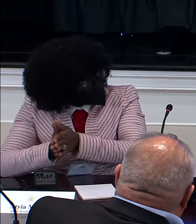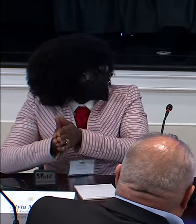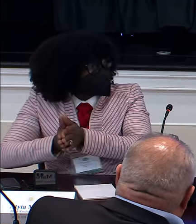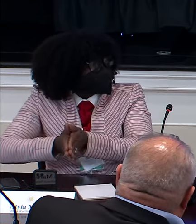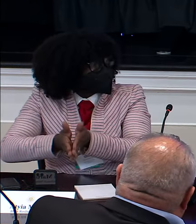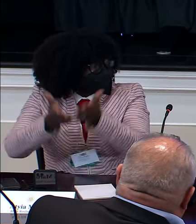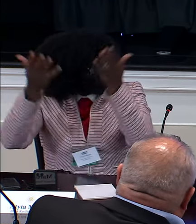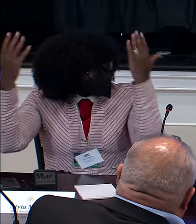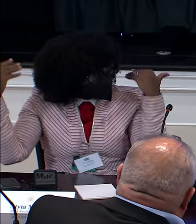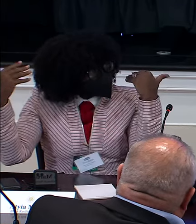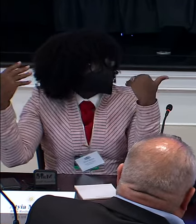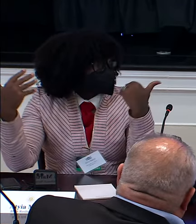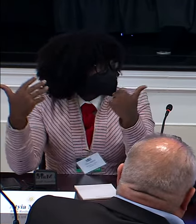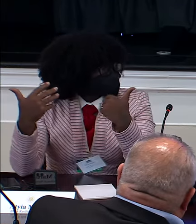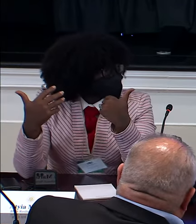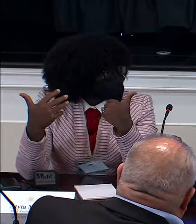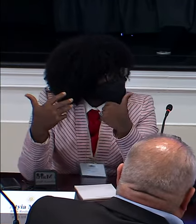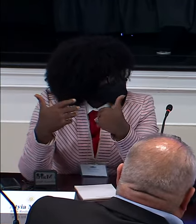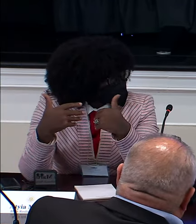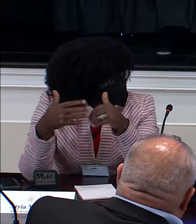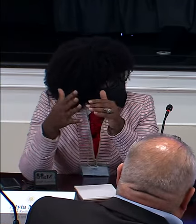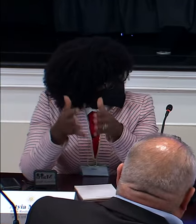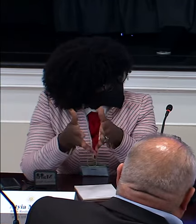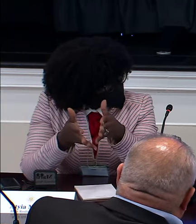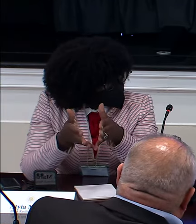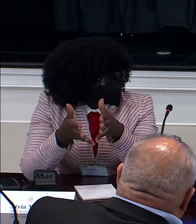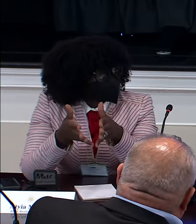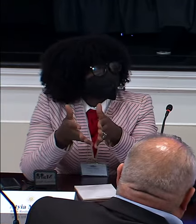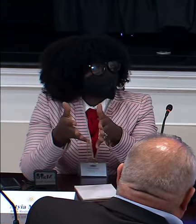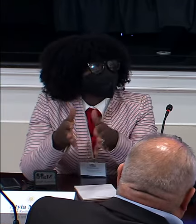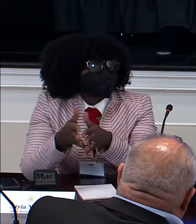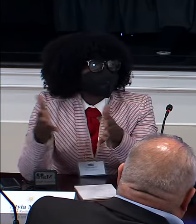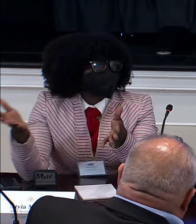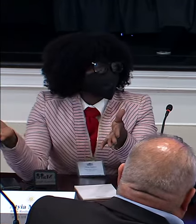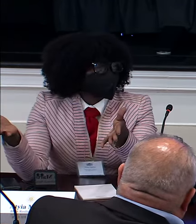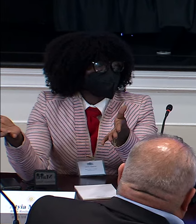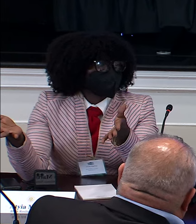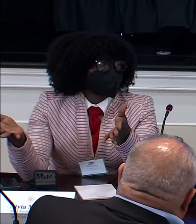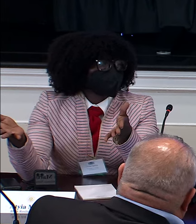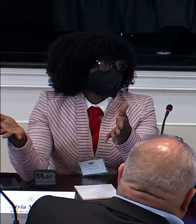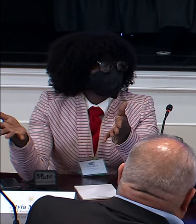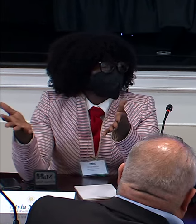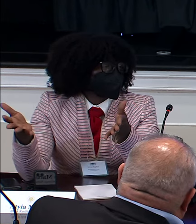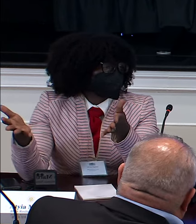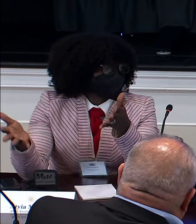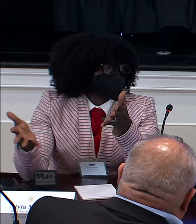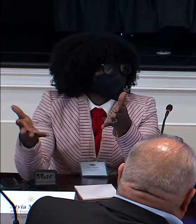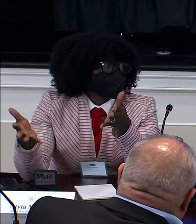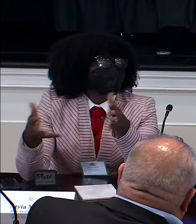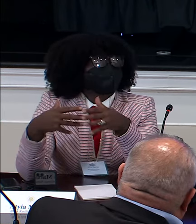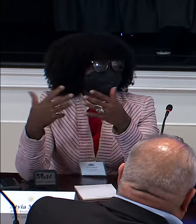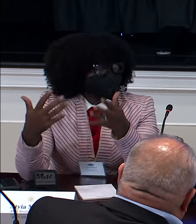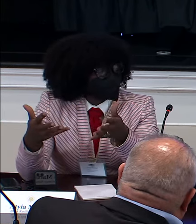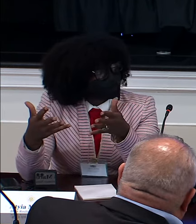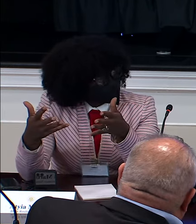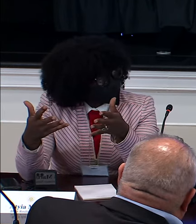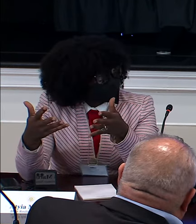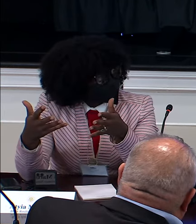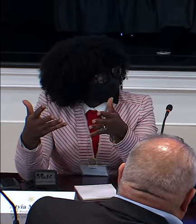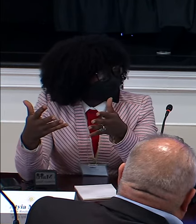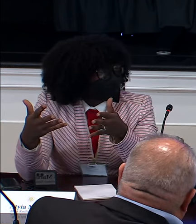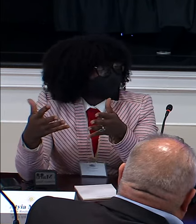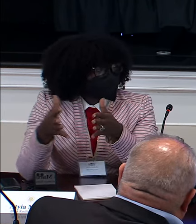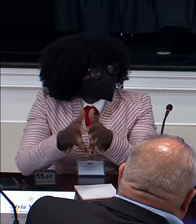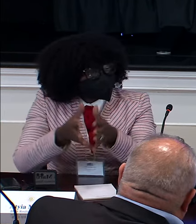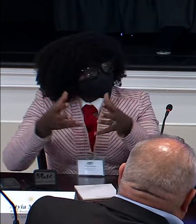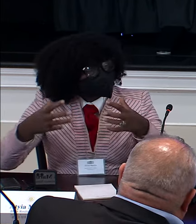31, all of the usual resources that you see after a disaster leave, and you're left with the community trying to figure out a lot of things for